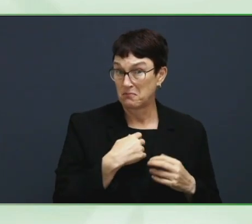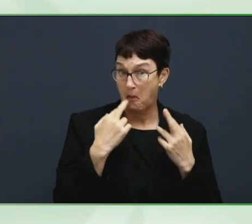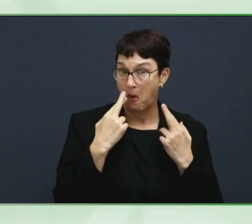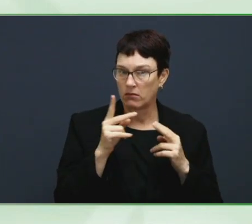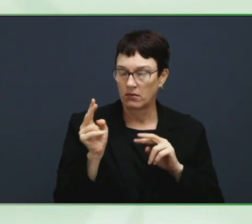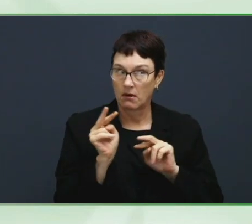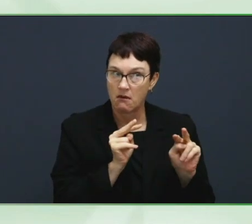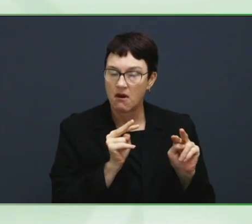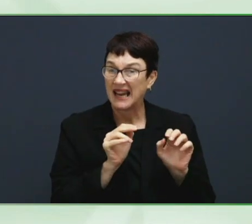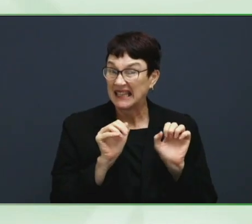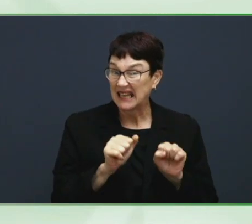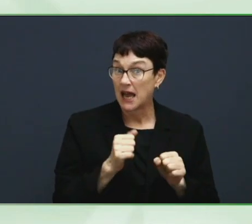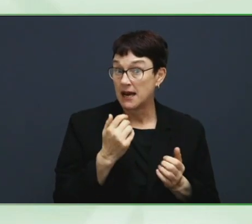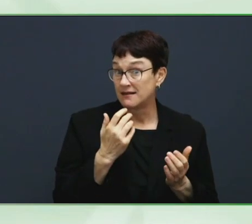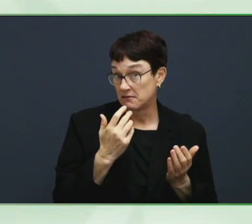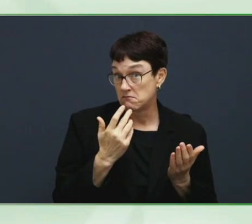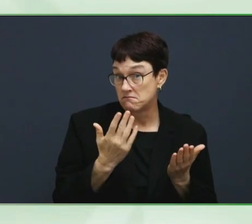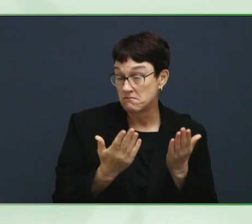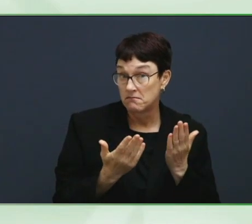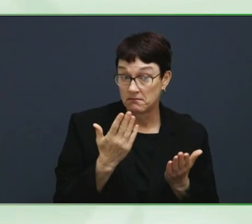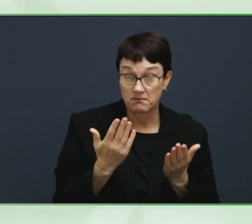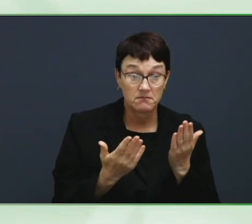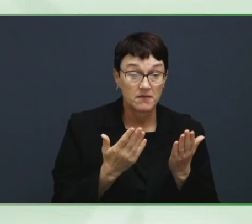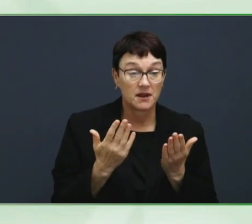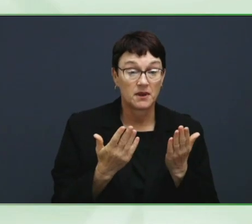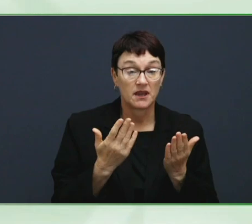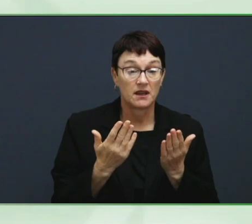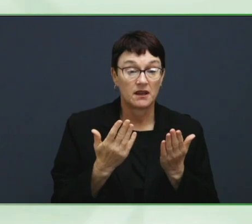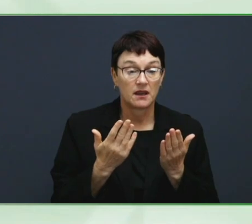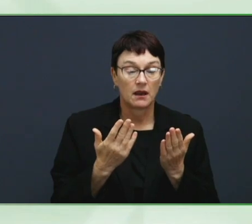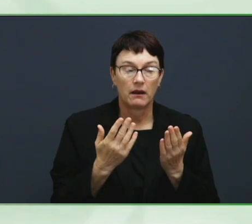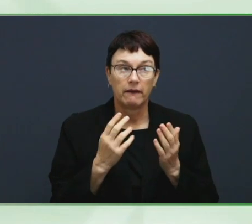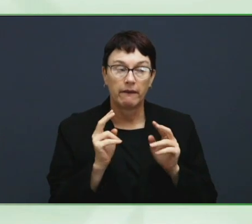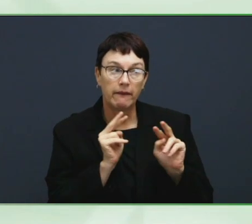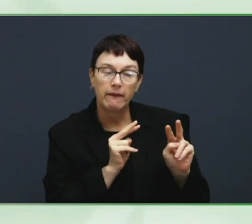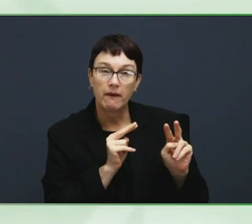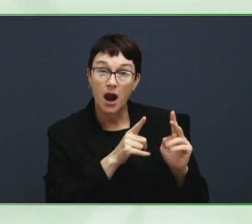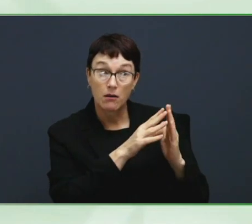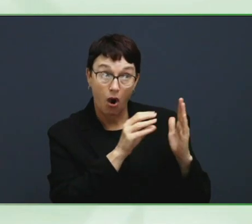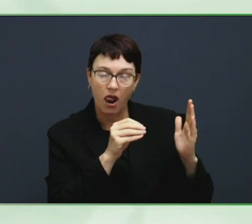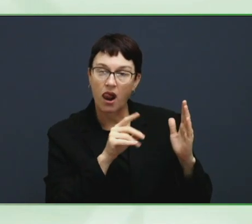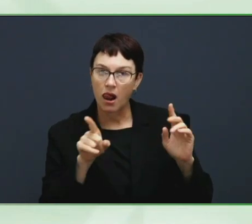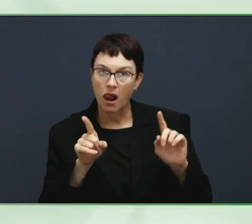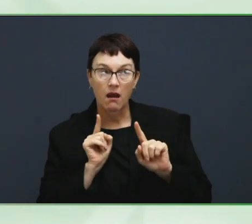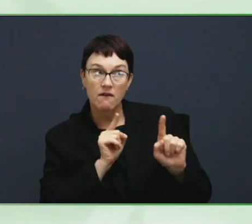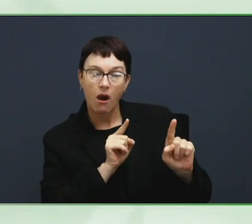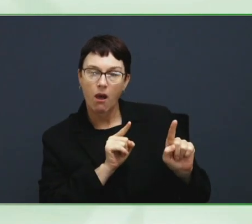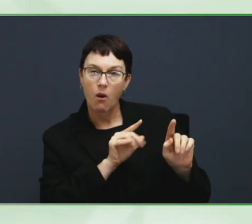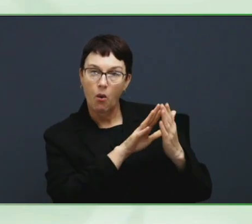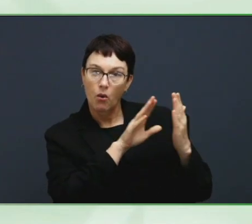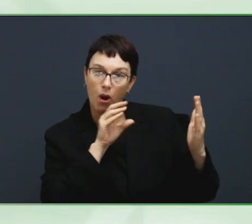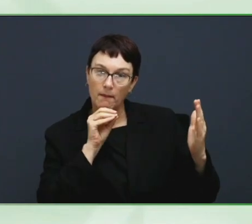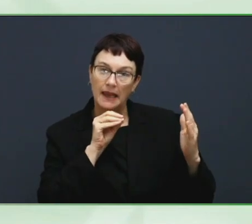can to follow the model that you all have established. There's a huge need. Yeah, thank